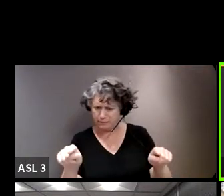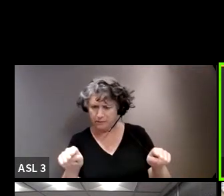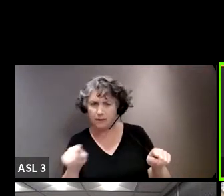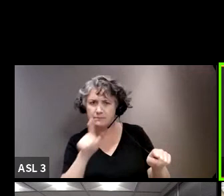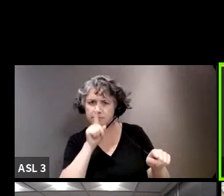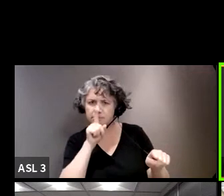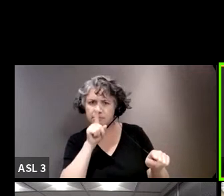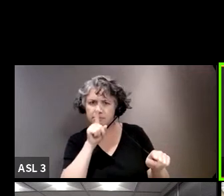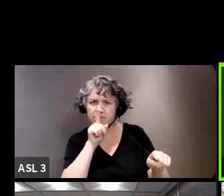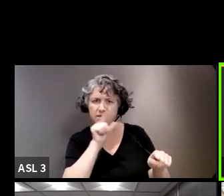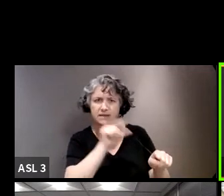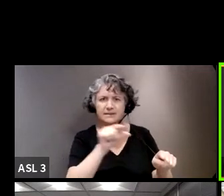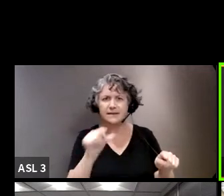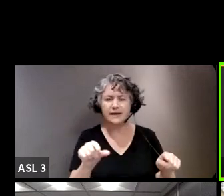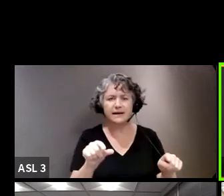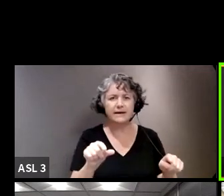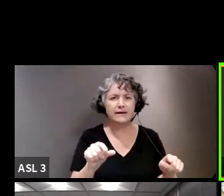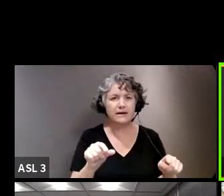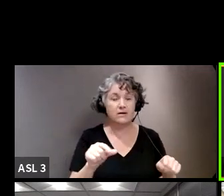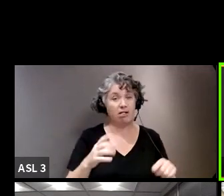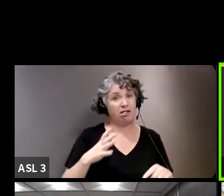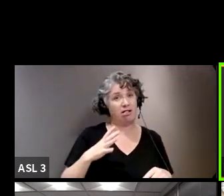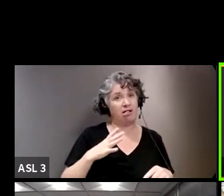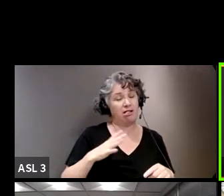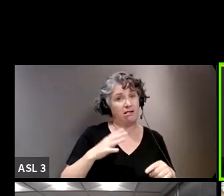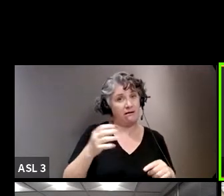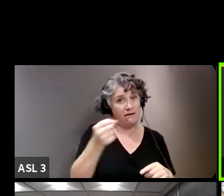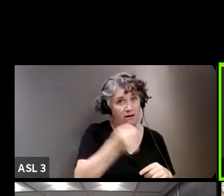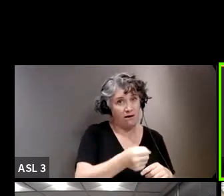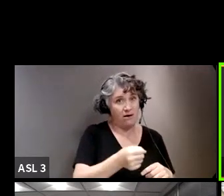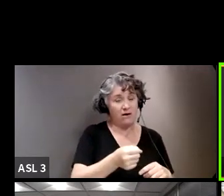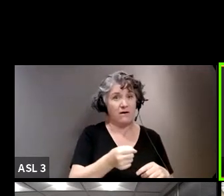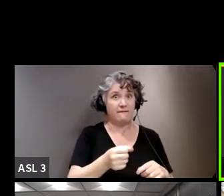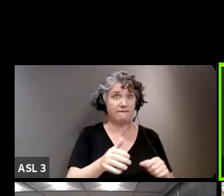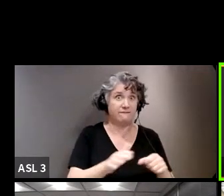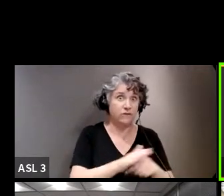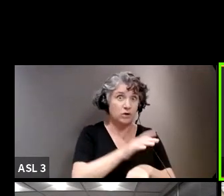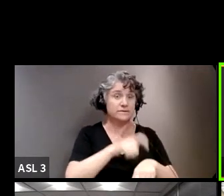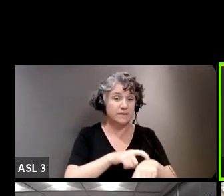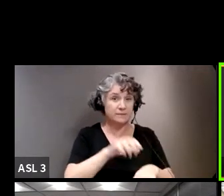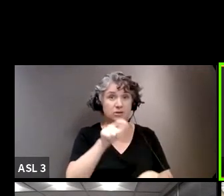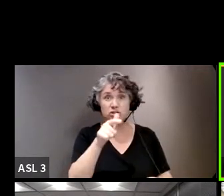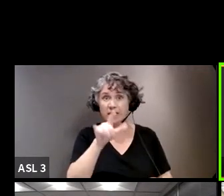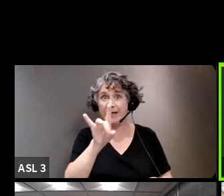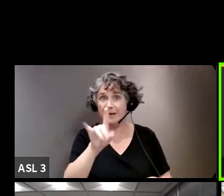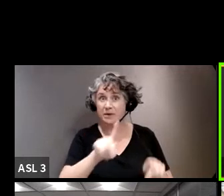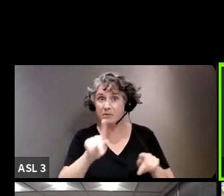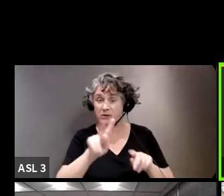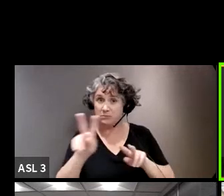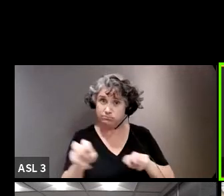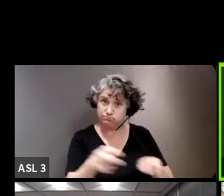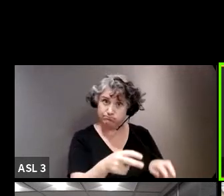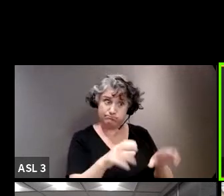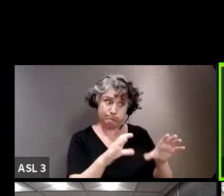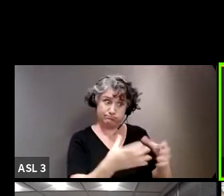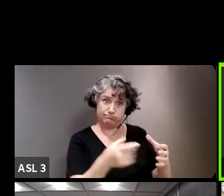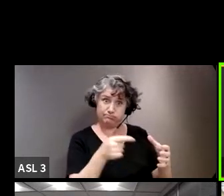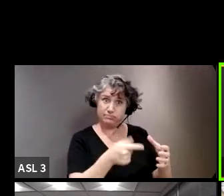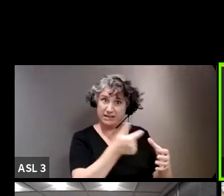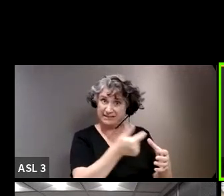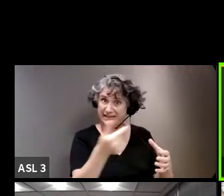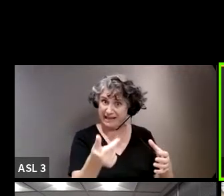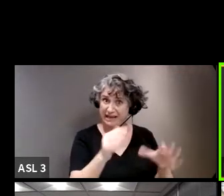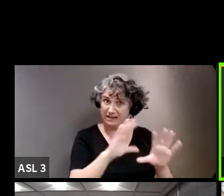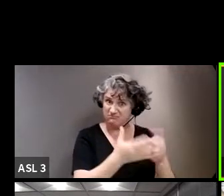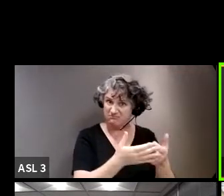case you hire 28 full-time ftes you will be allocating this so my direct question to